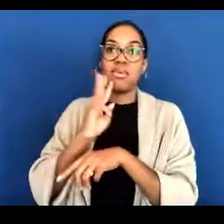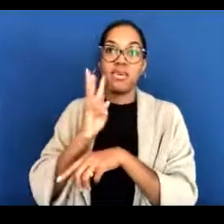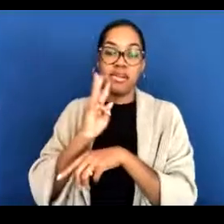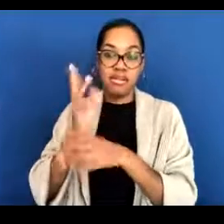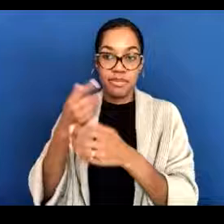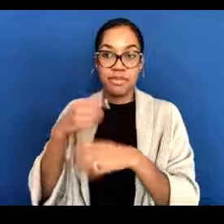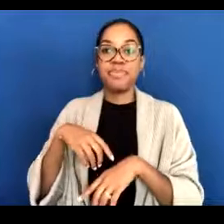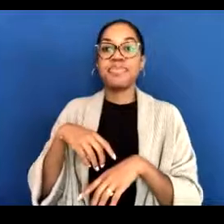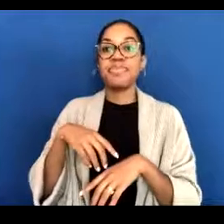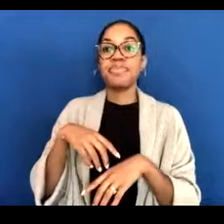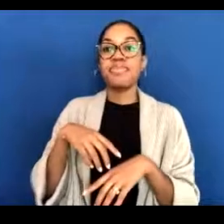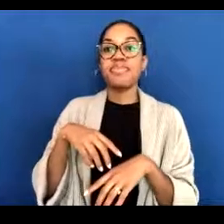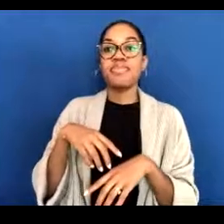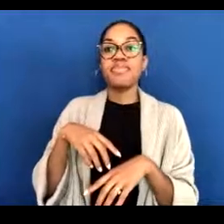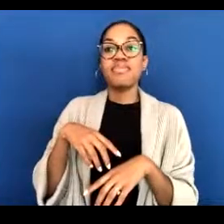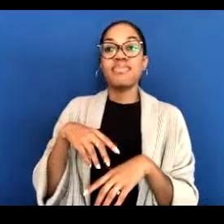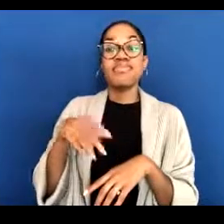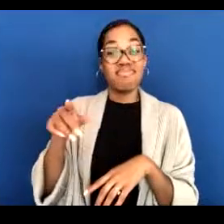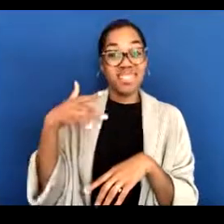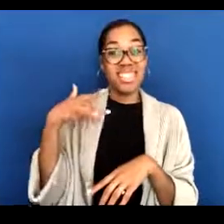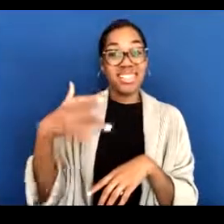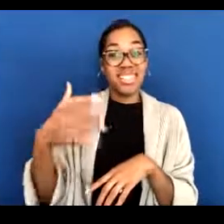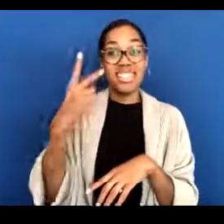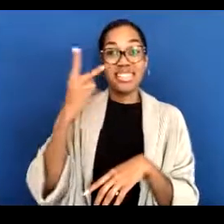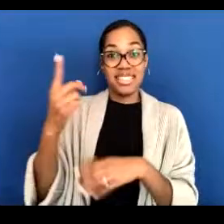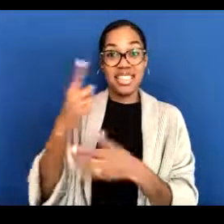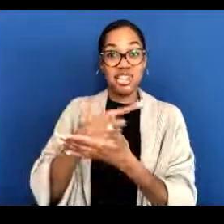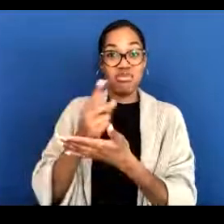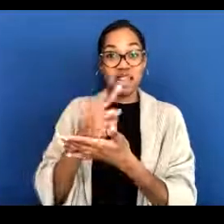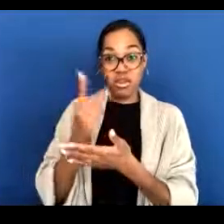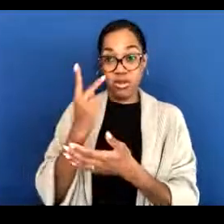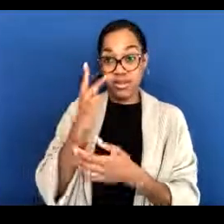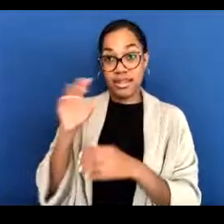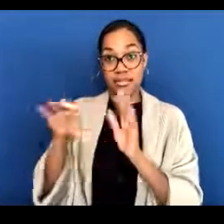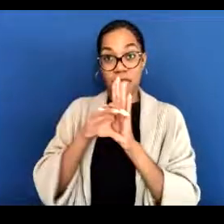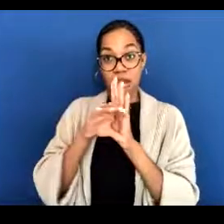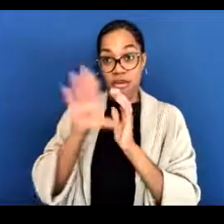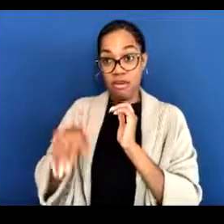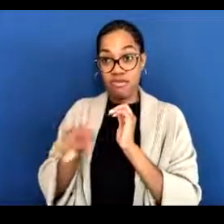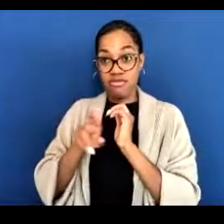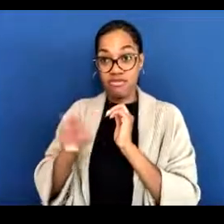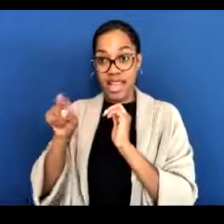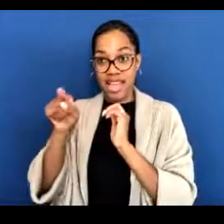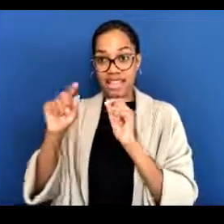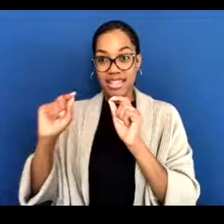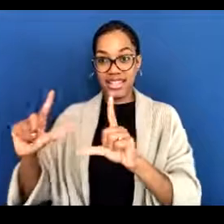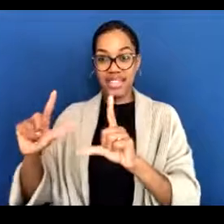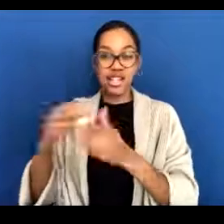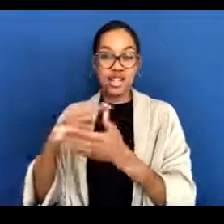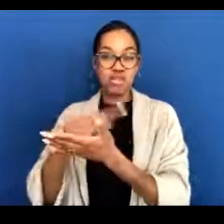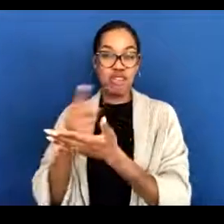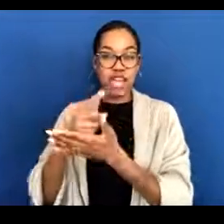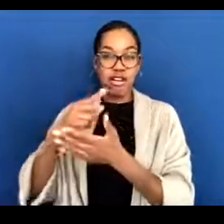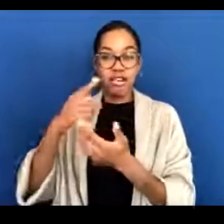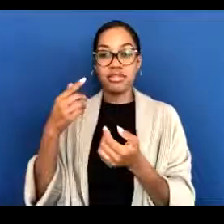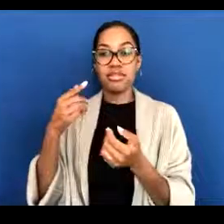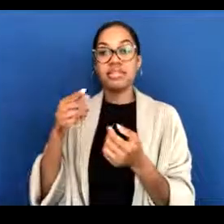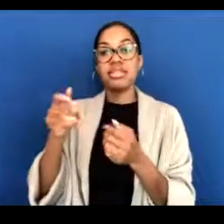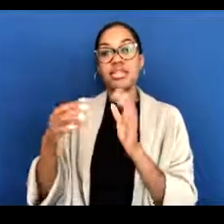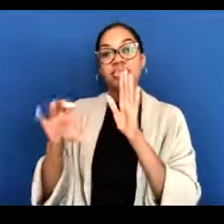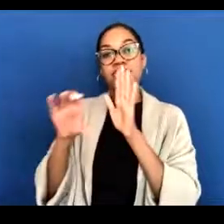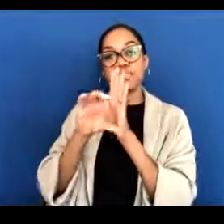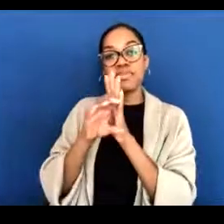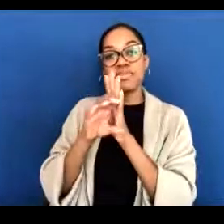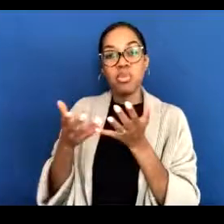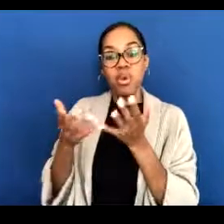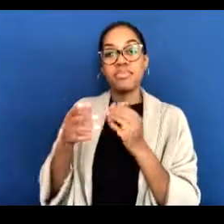most used to seeing radar imagery displayed like in the bottom right there. That's an image of Hurricane Florence striking the area